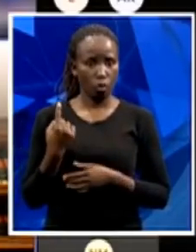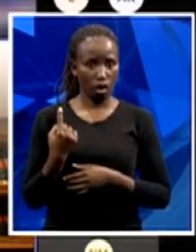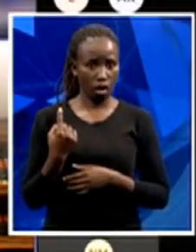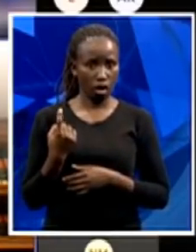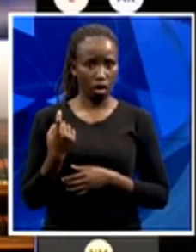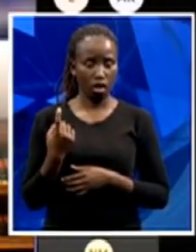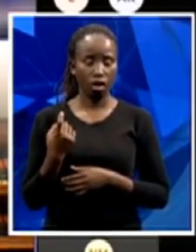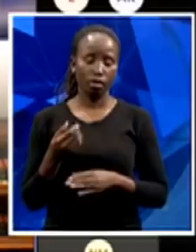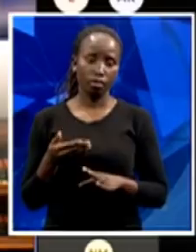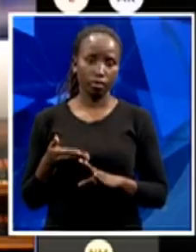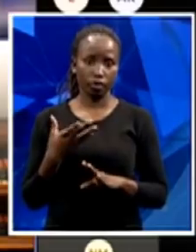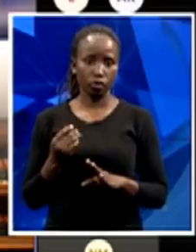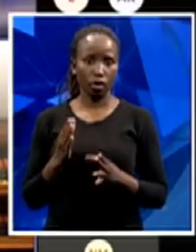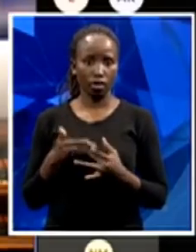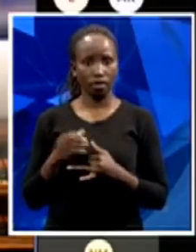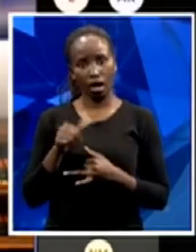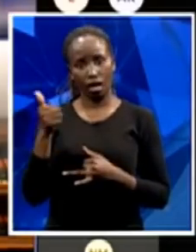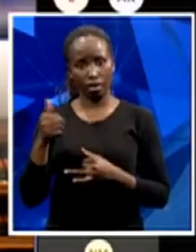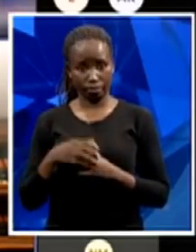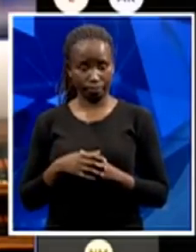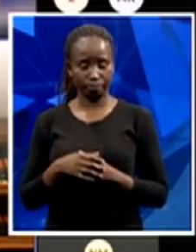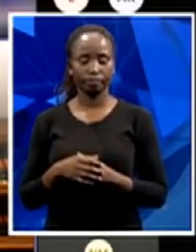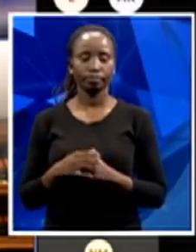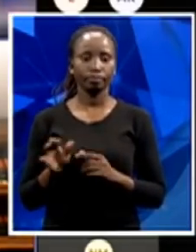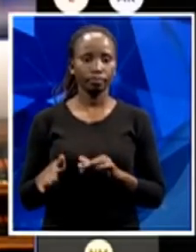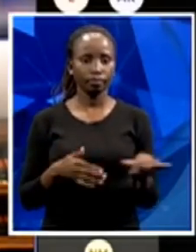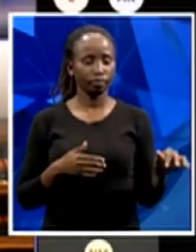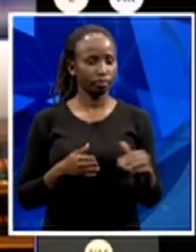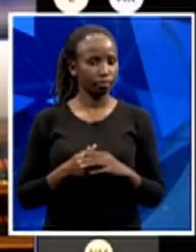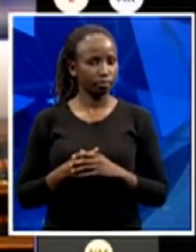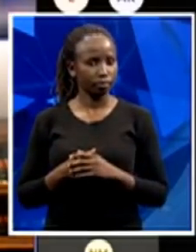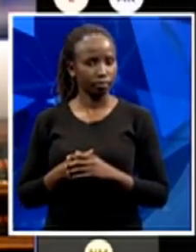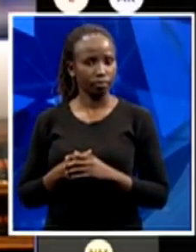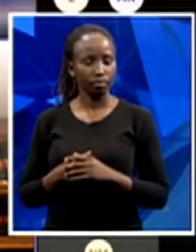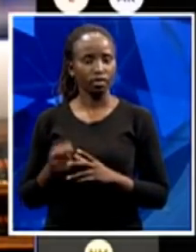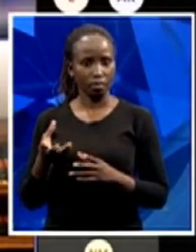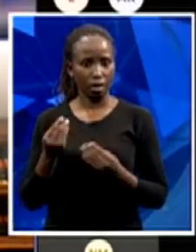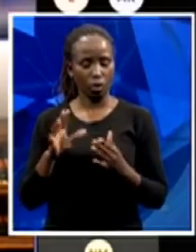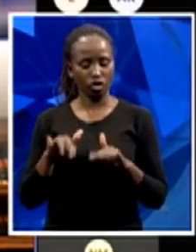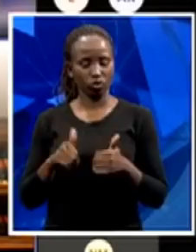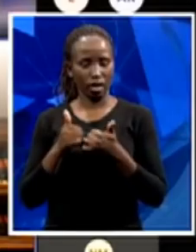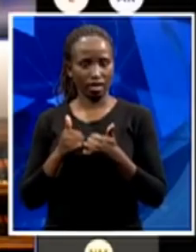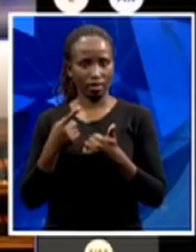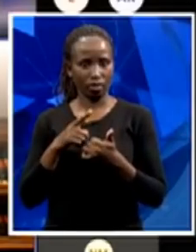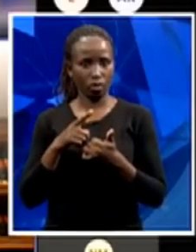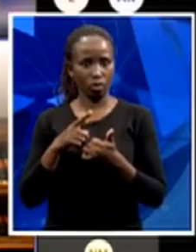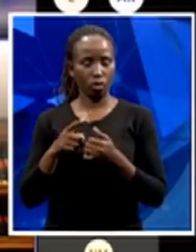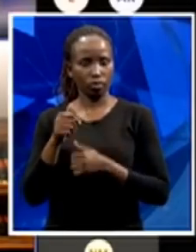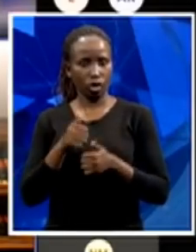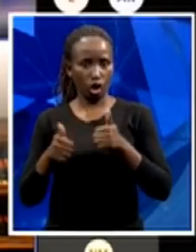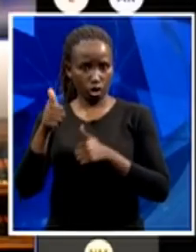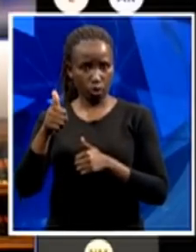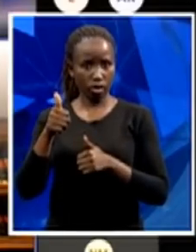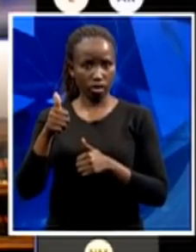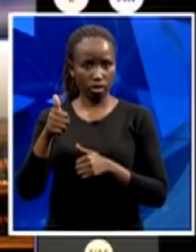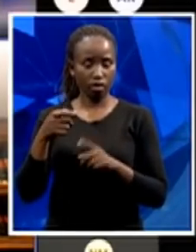support of his stance in challenging the authority of the respondents in terms of